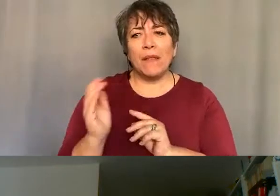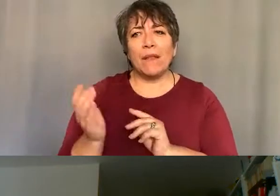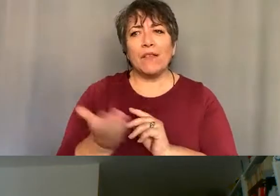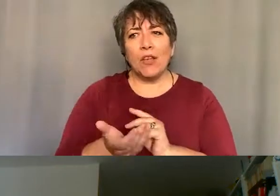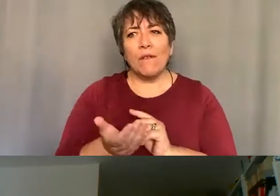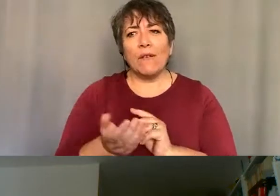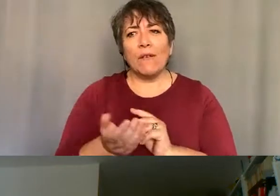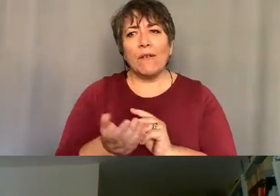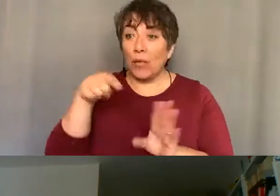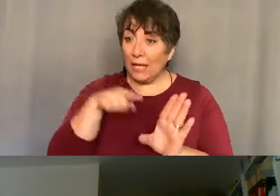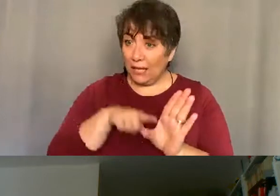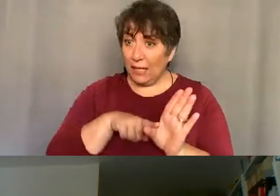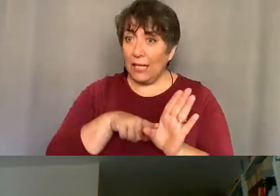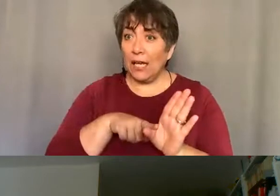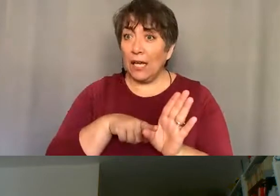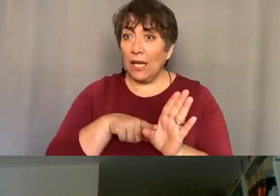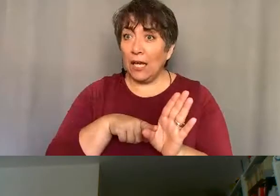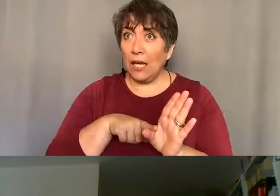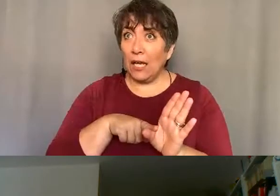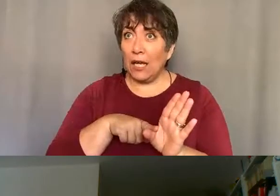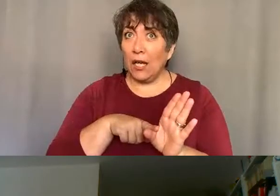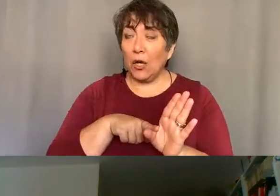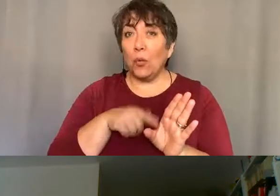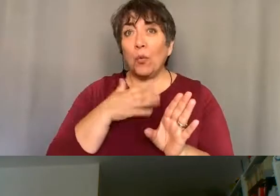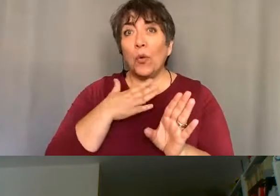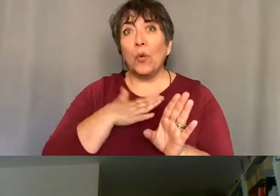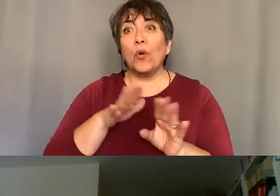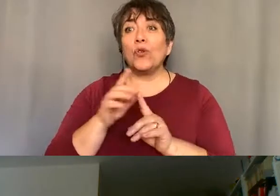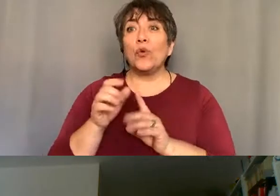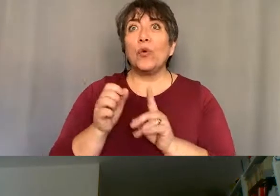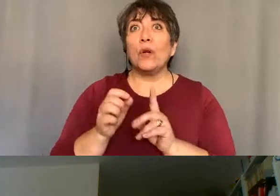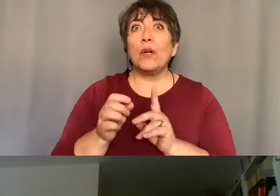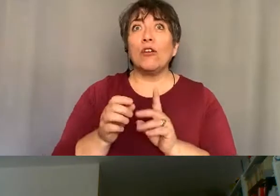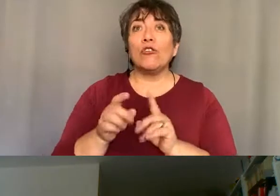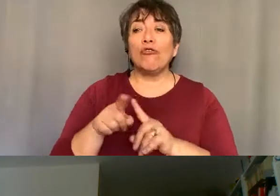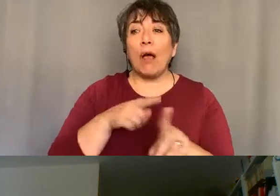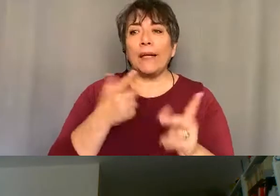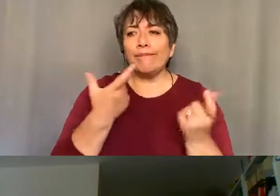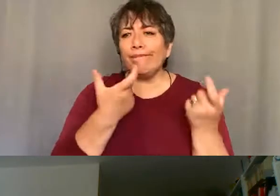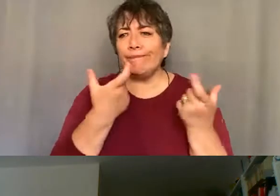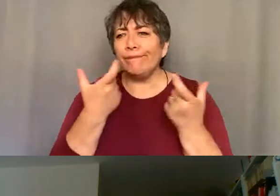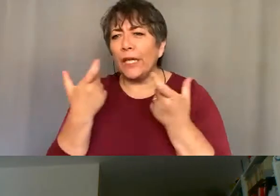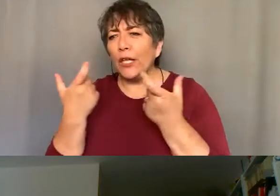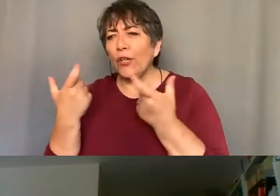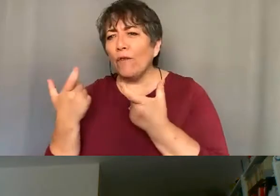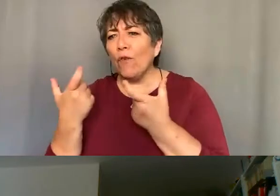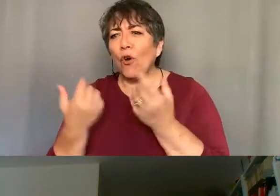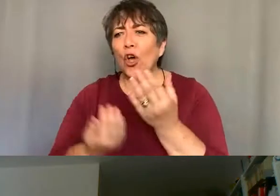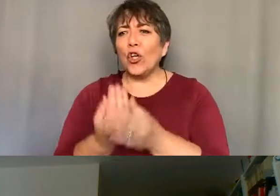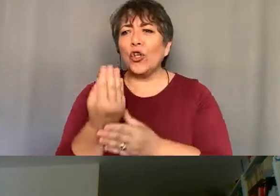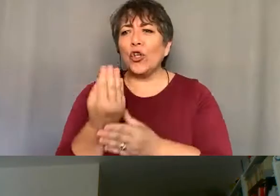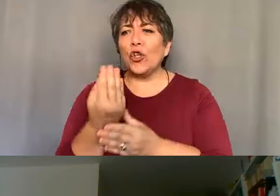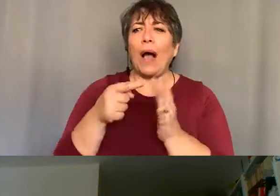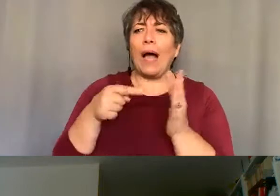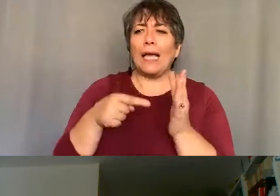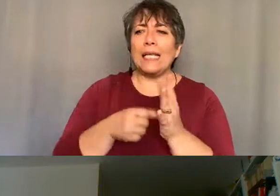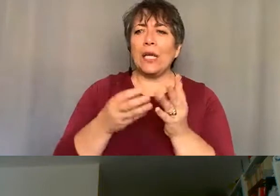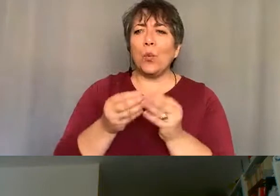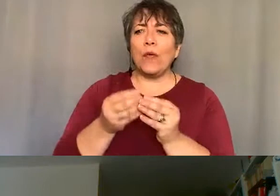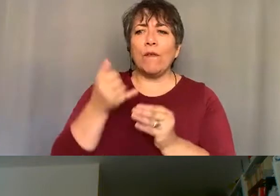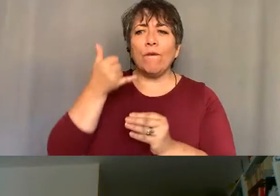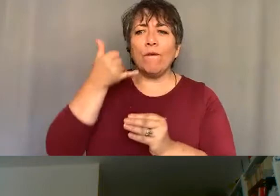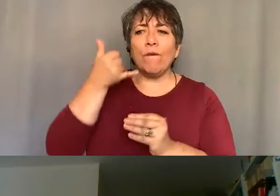year is scope out a superior or improved IT and telephony system where there will be options